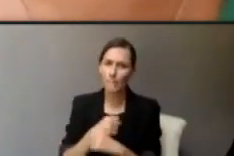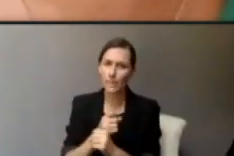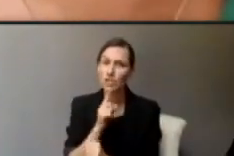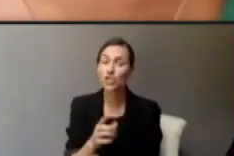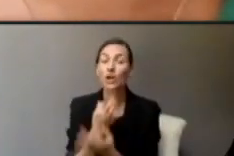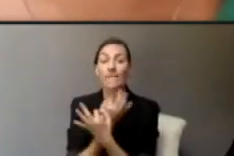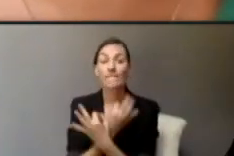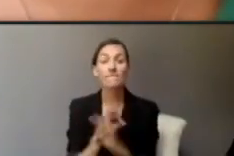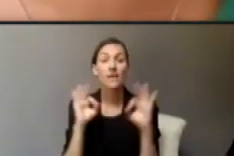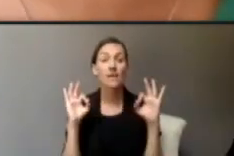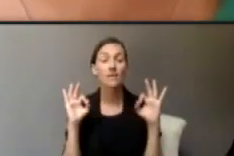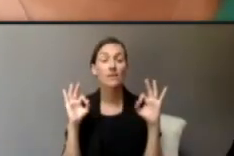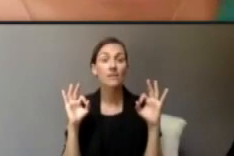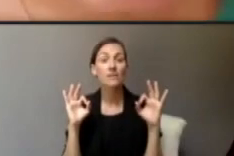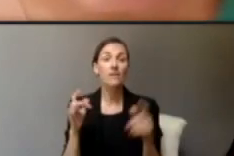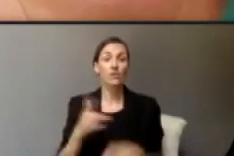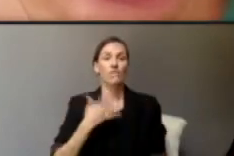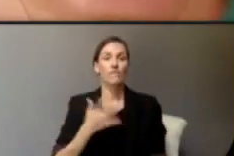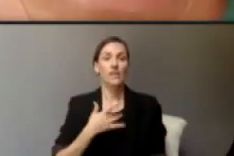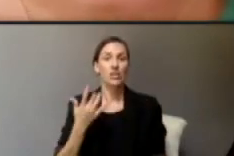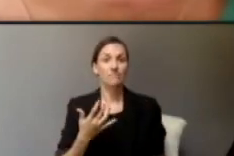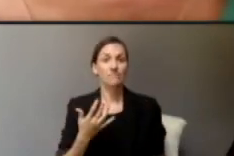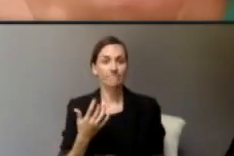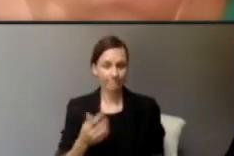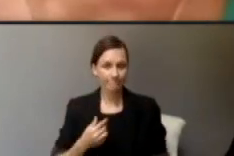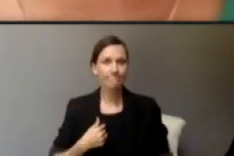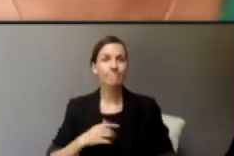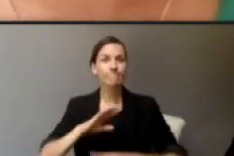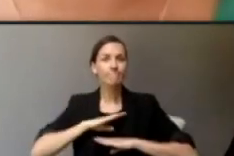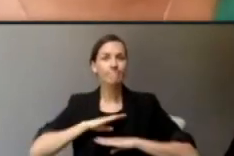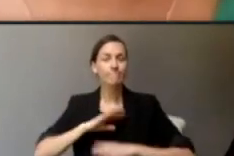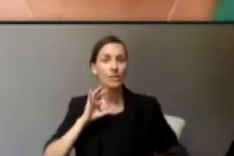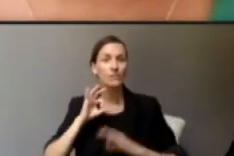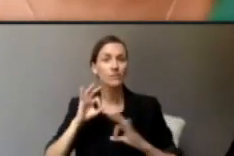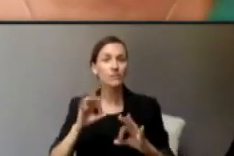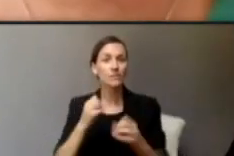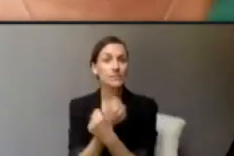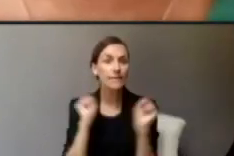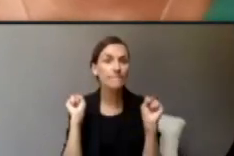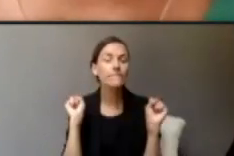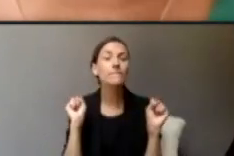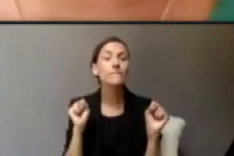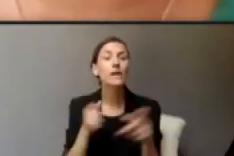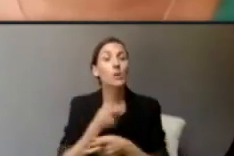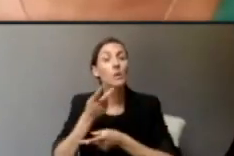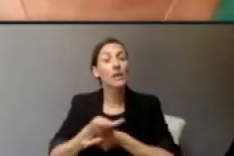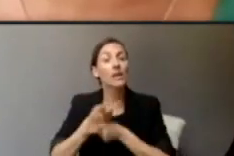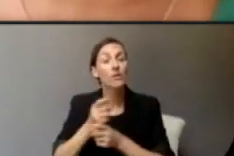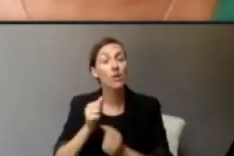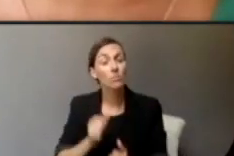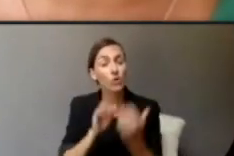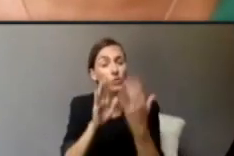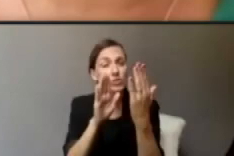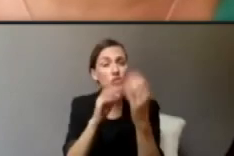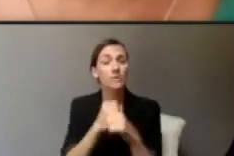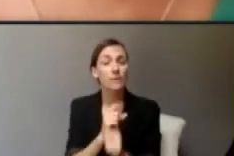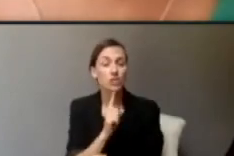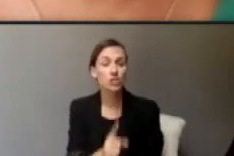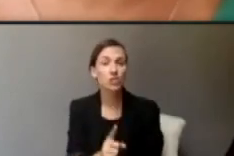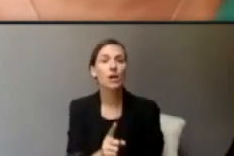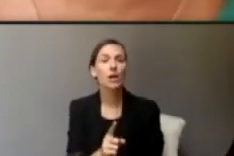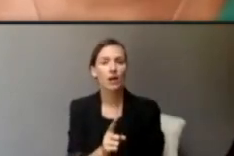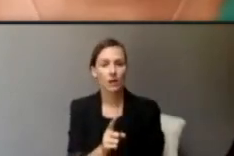safe before their students return back to school. We took a careful approach and made sure that the roadmap